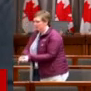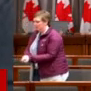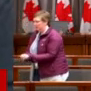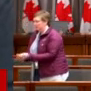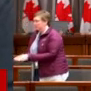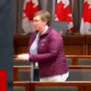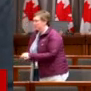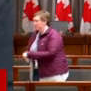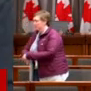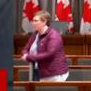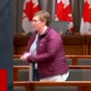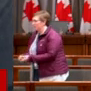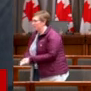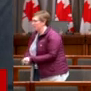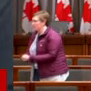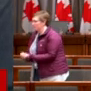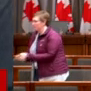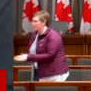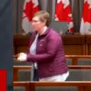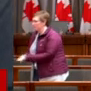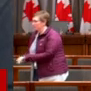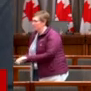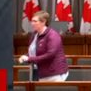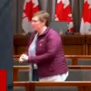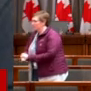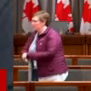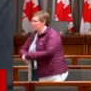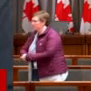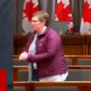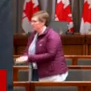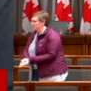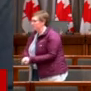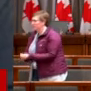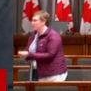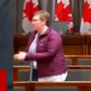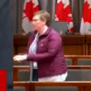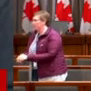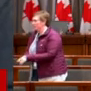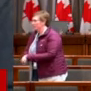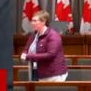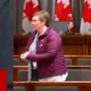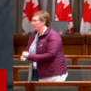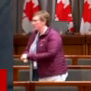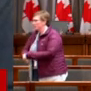groups. But we run into the charter as well. So